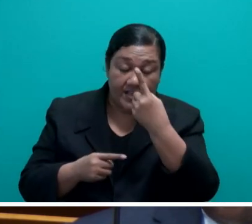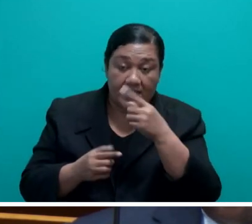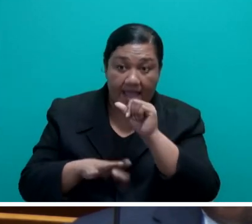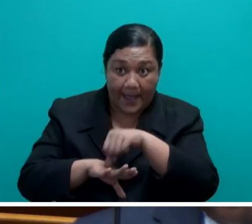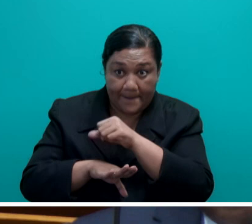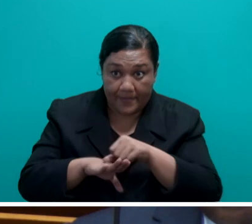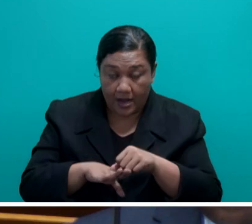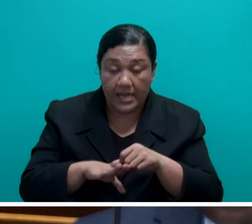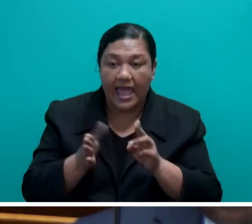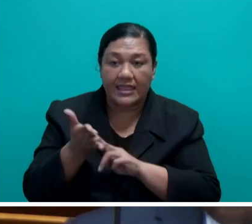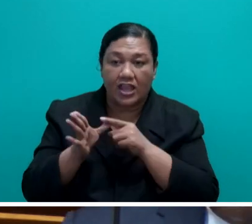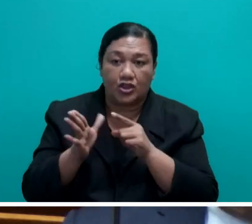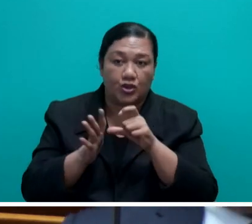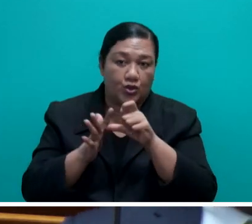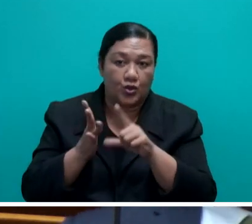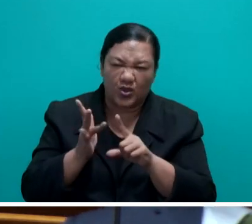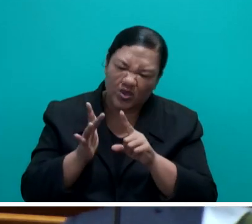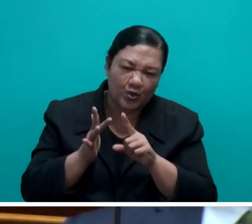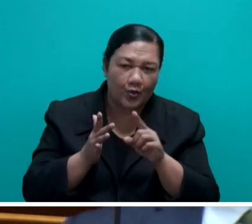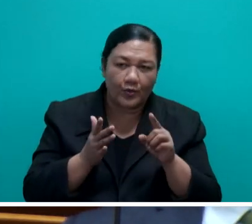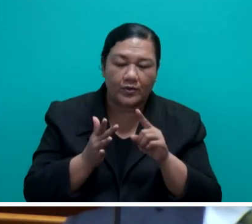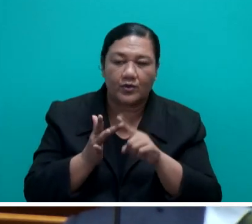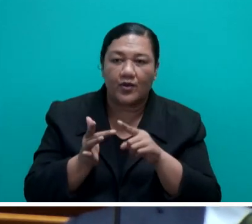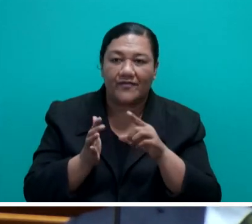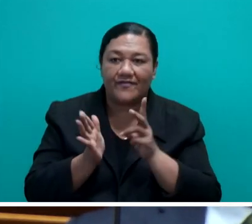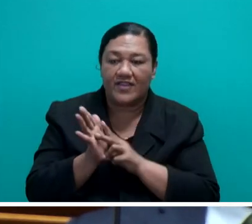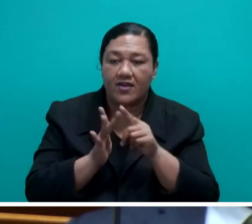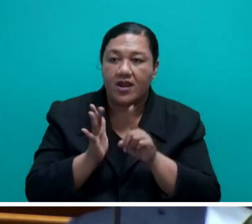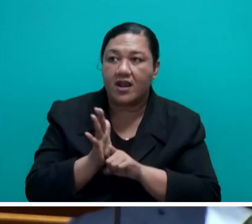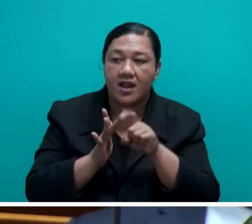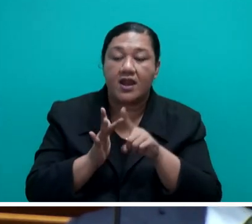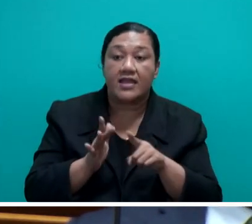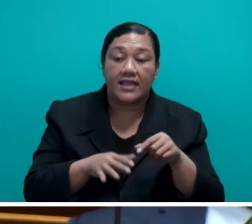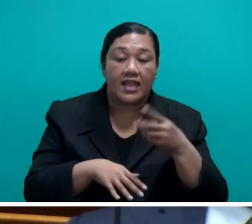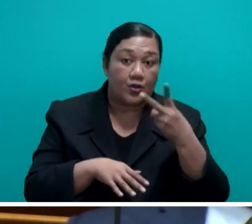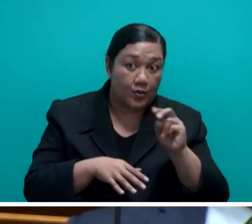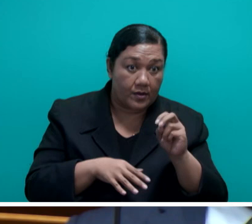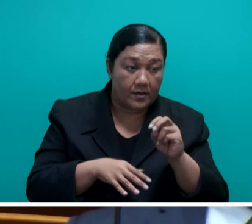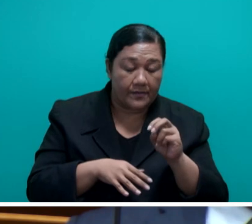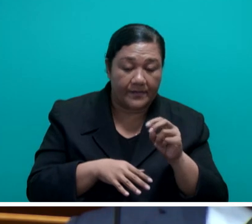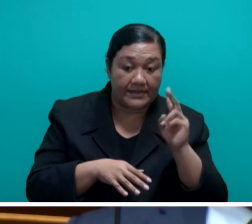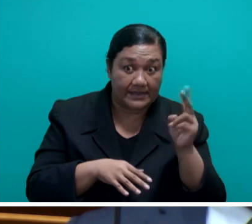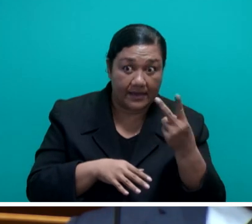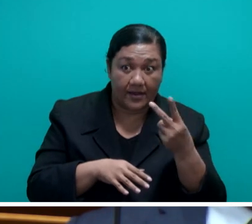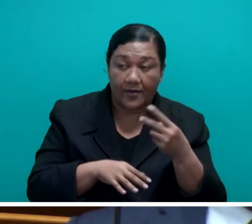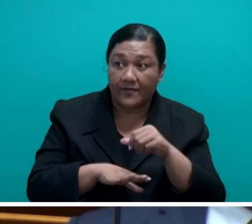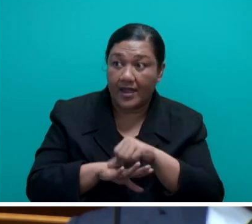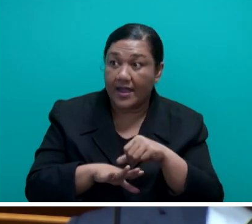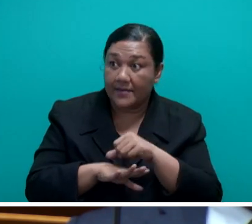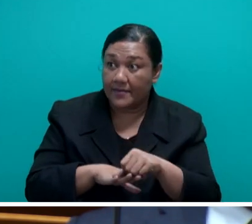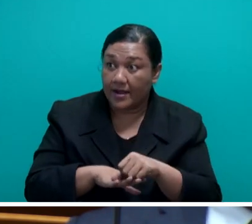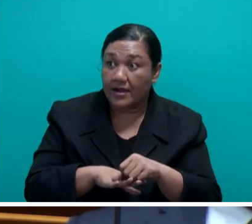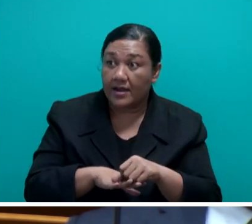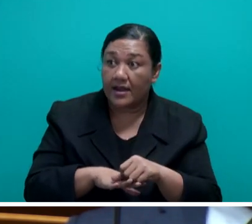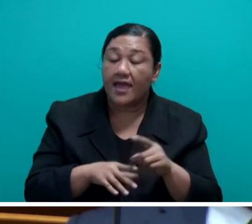at Nabavatu. Closing of tender on the 22nd of April 2024. 3, tender evaluation team to